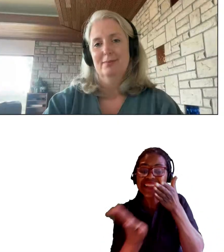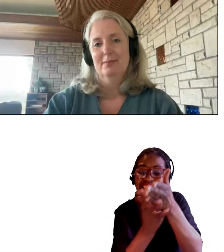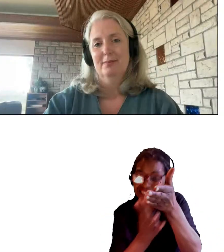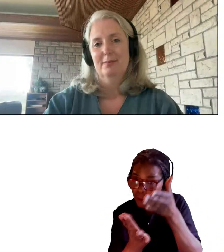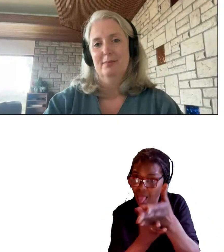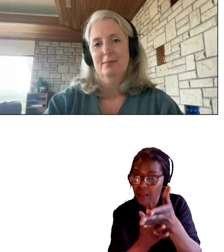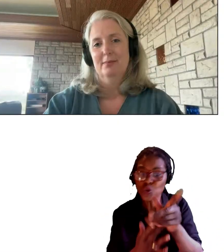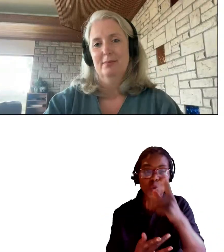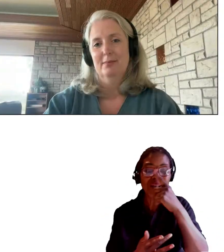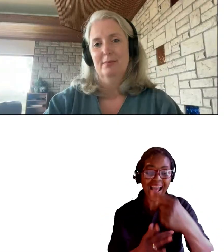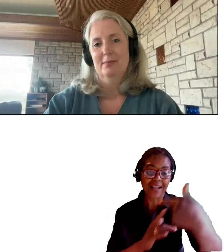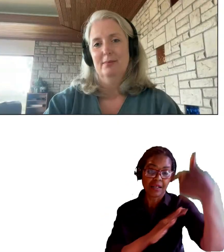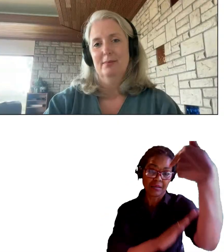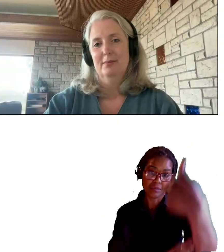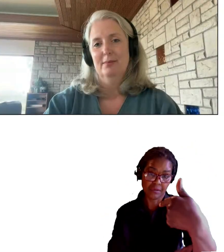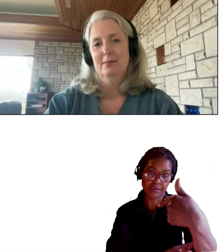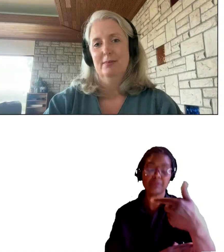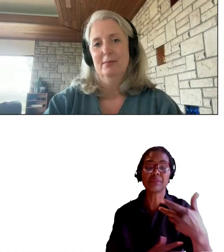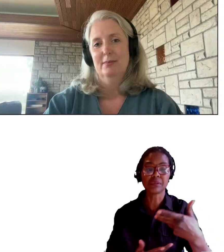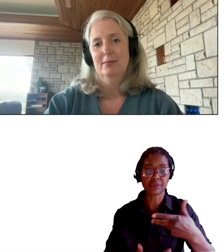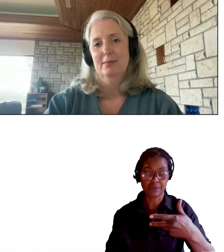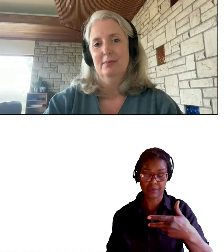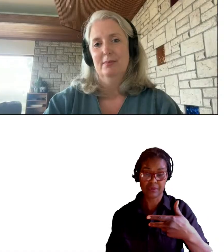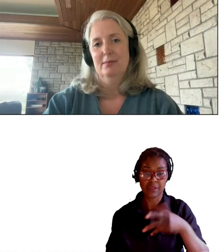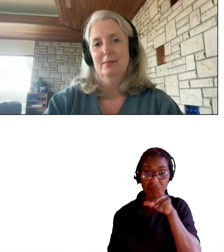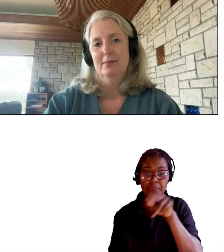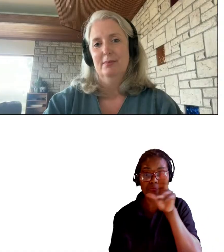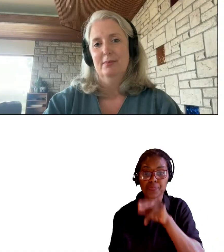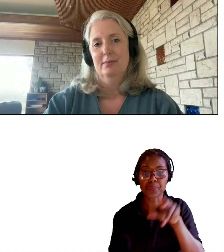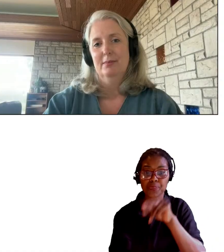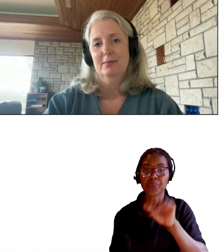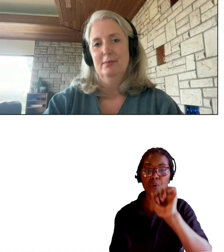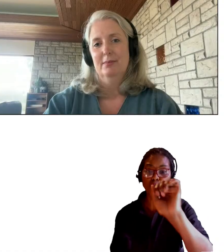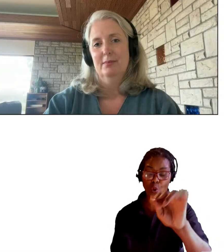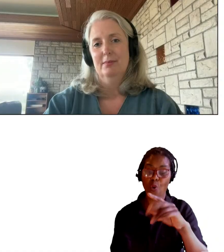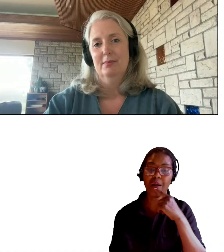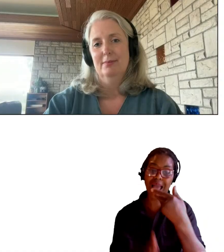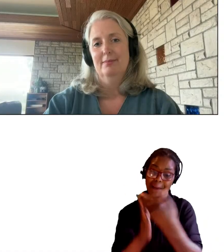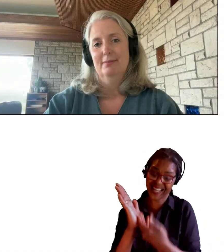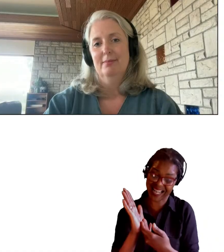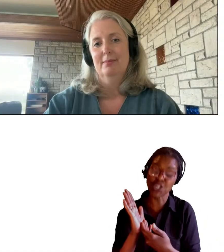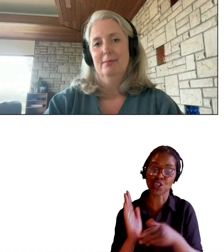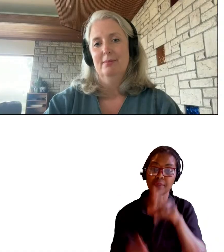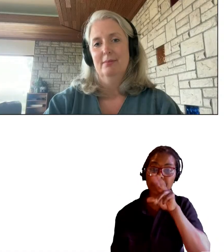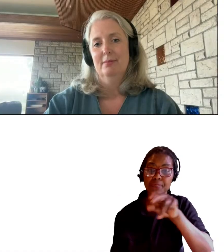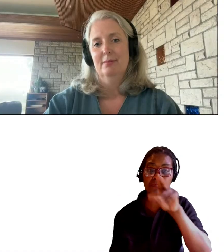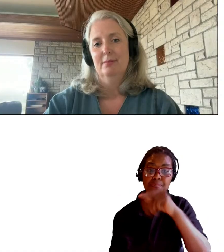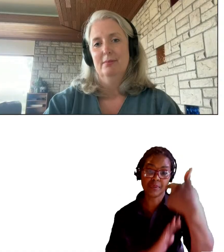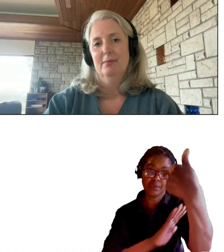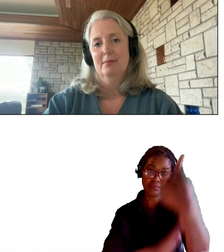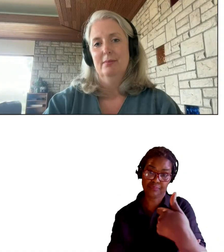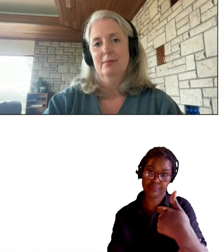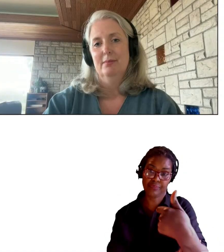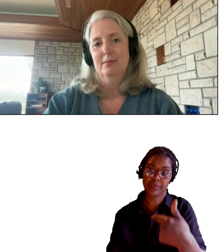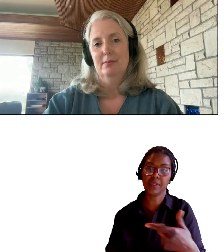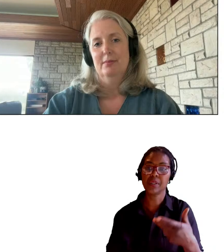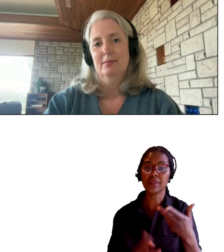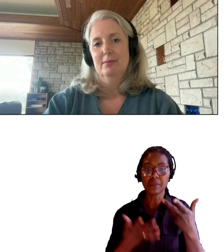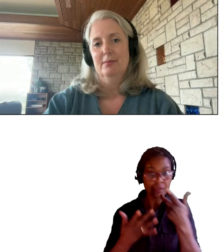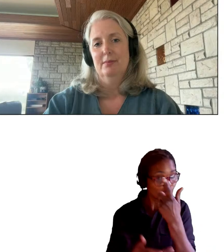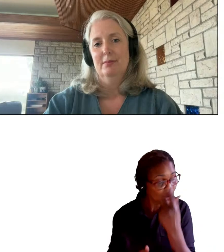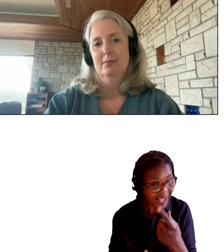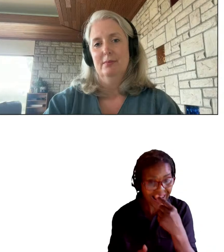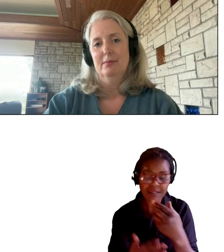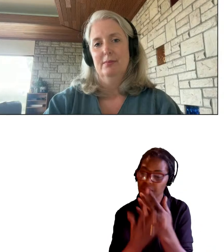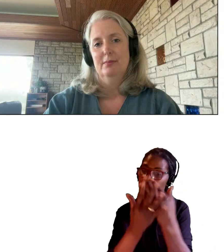and record a video of yourself telling us about your application as well. So there are multiple ways that you can engage with the application